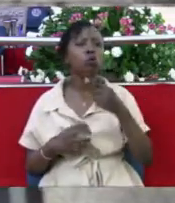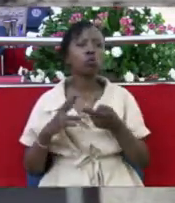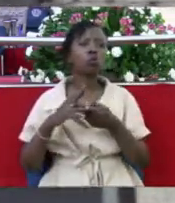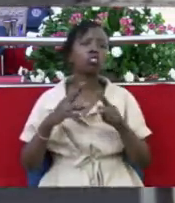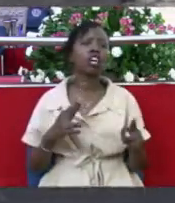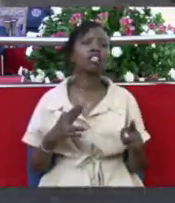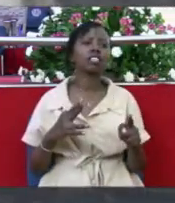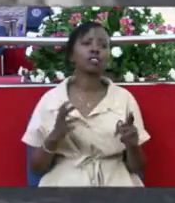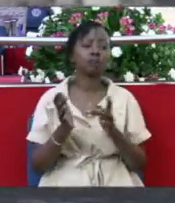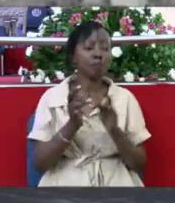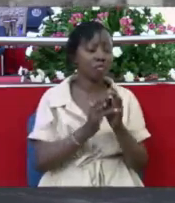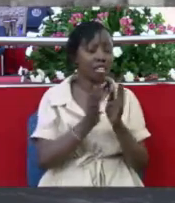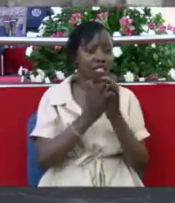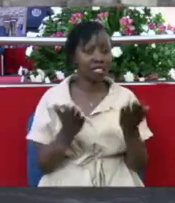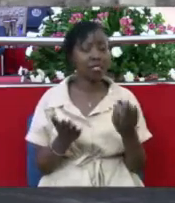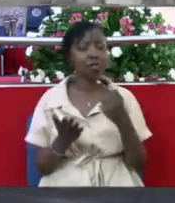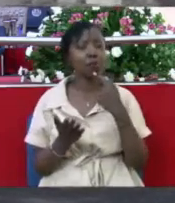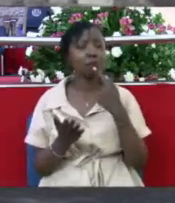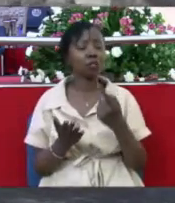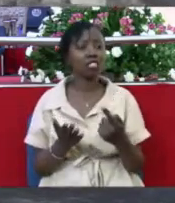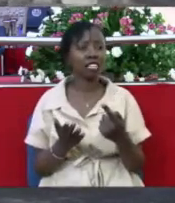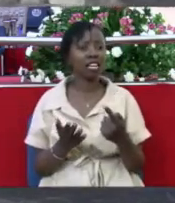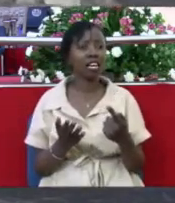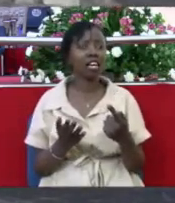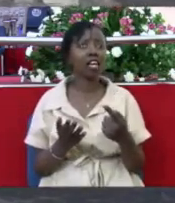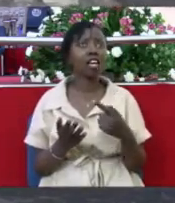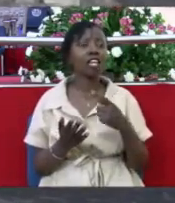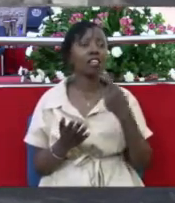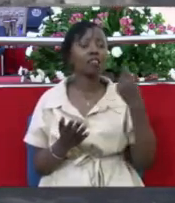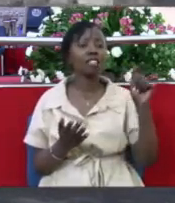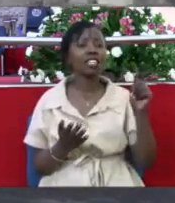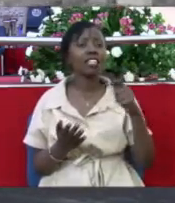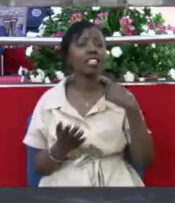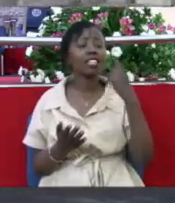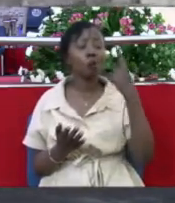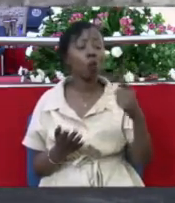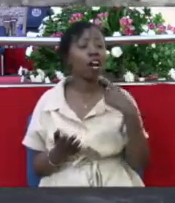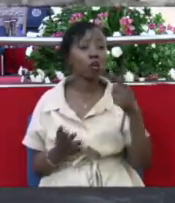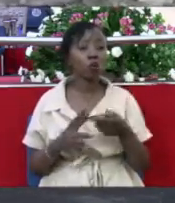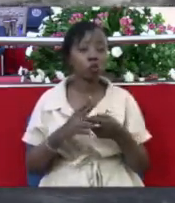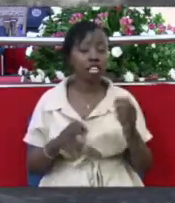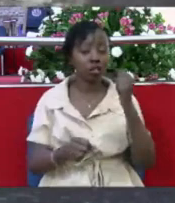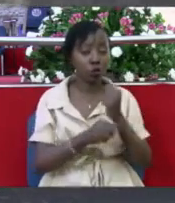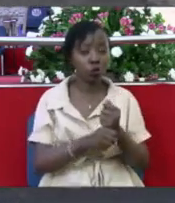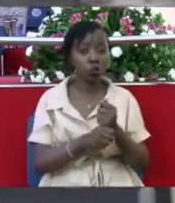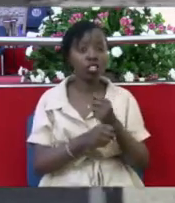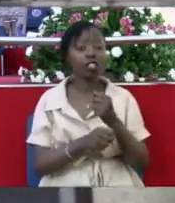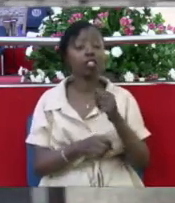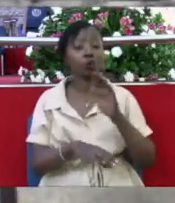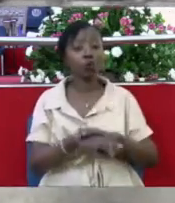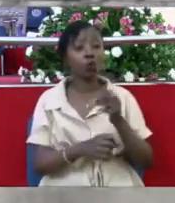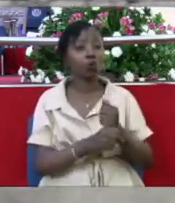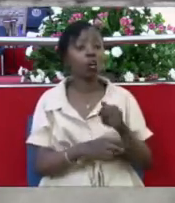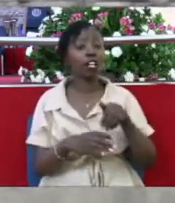says in the book of Hebrews that the one who began a good work in you, he is able to bring it to completion. Ah, Waebrania ikituambia